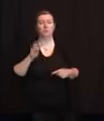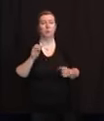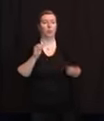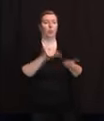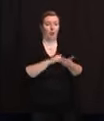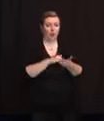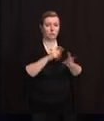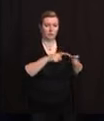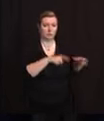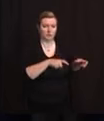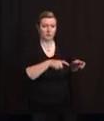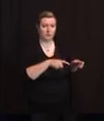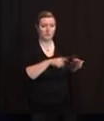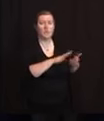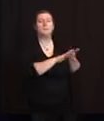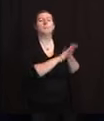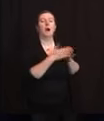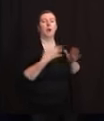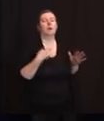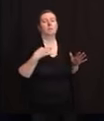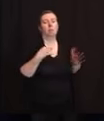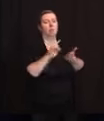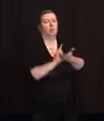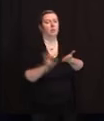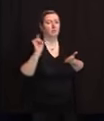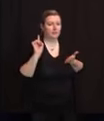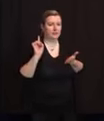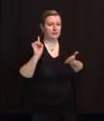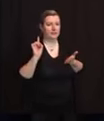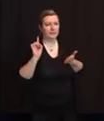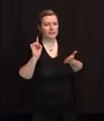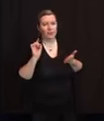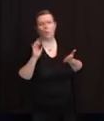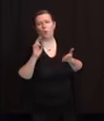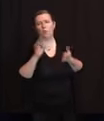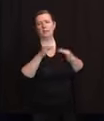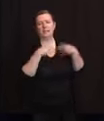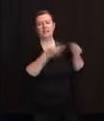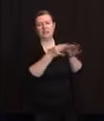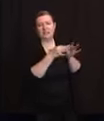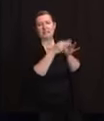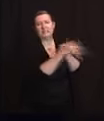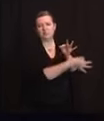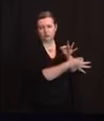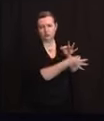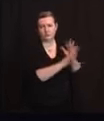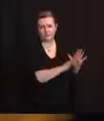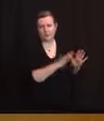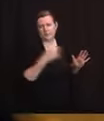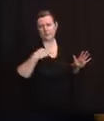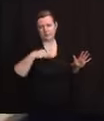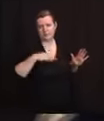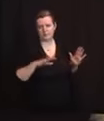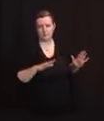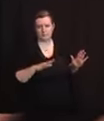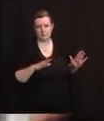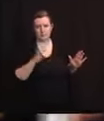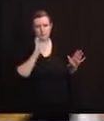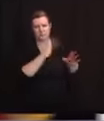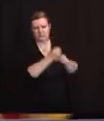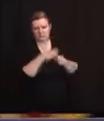to certify, or the extended benefits who are being able to certify this week. Thank you for that. Elise, how are